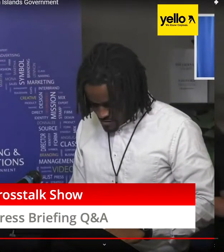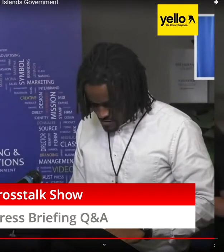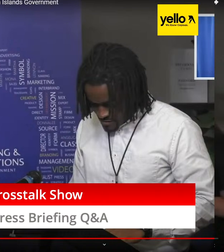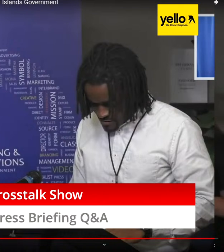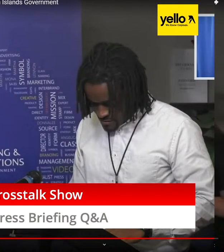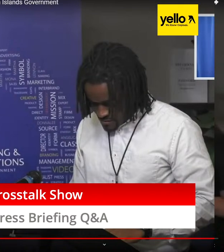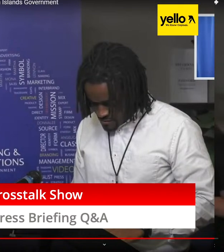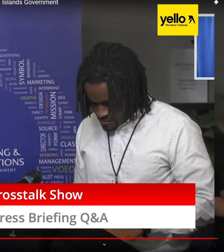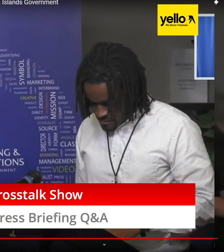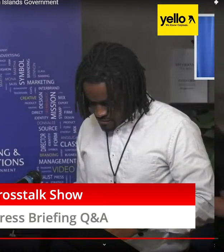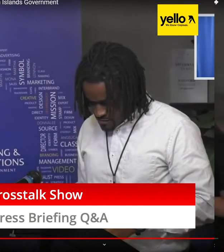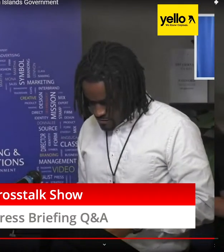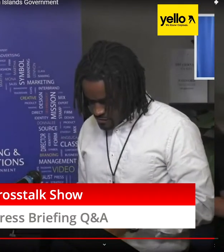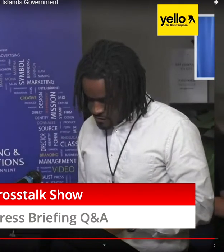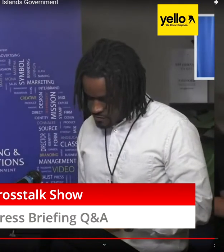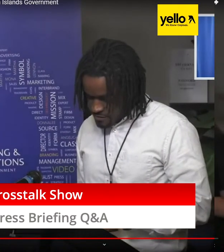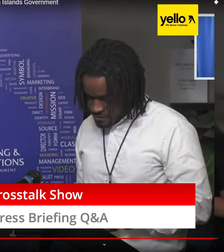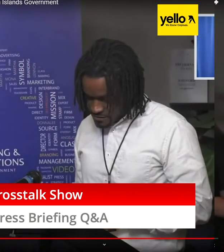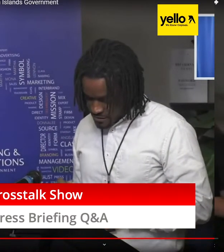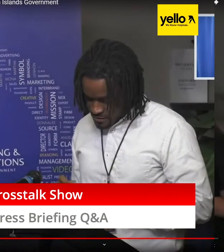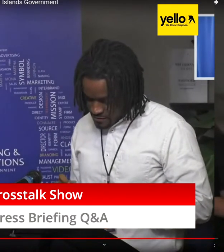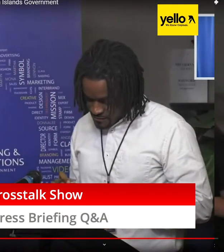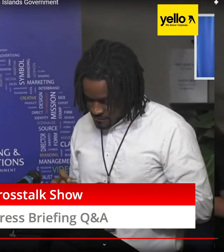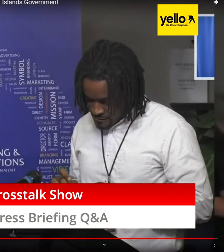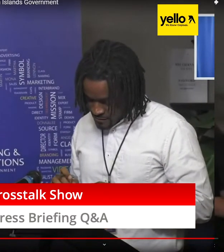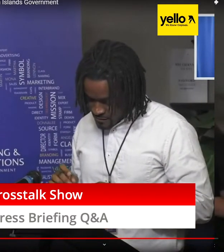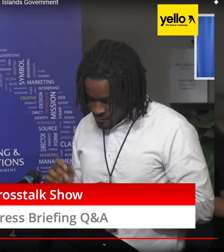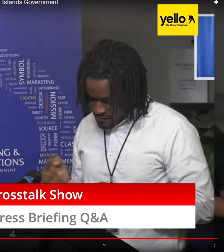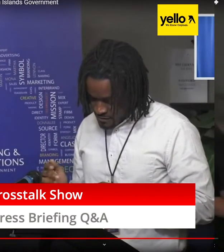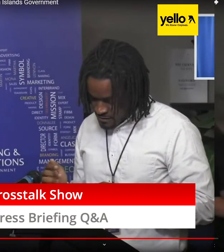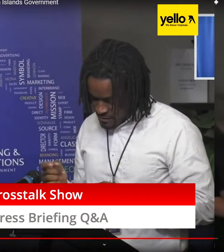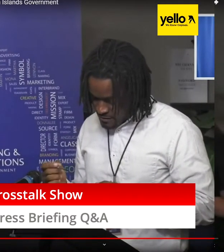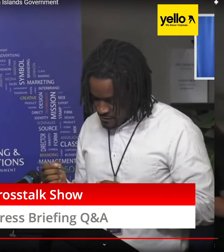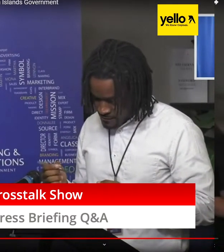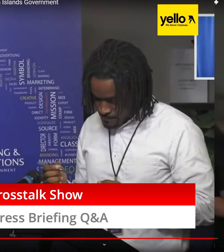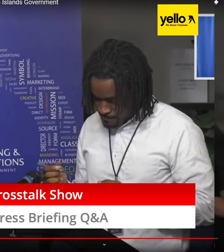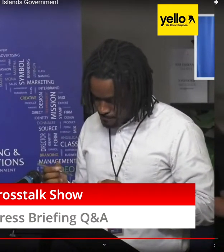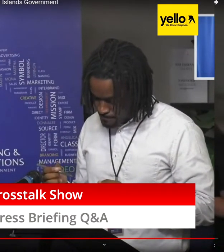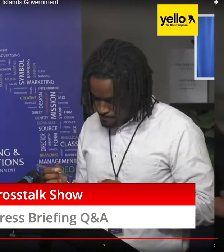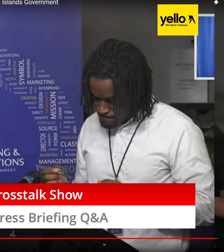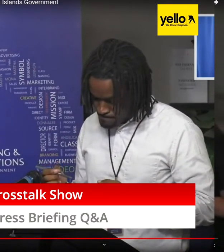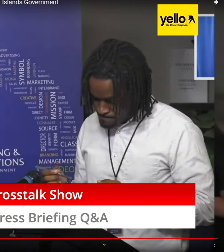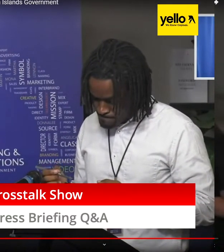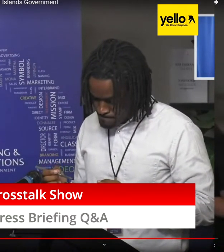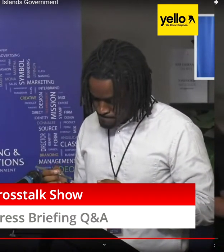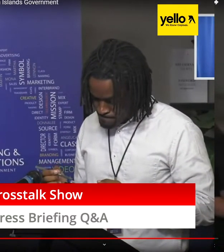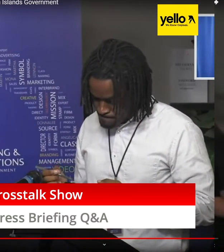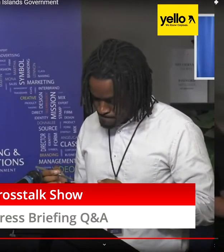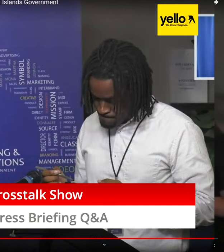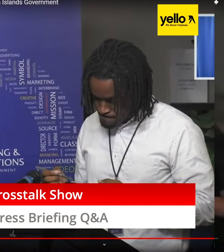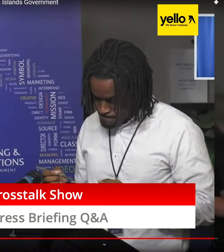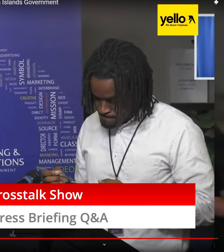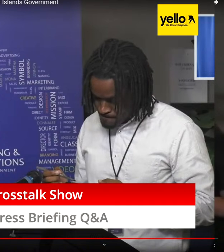Hot spot. Dr. Rodriguez, it was said that